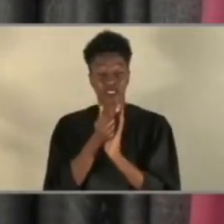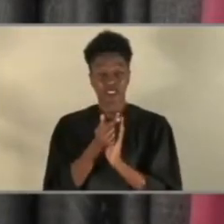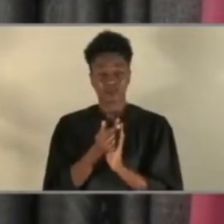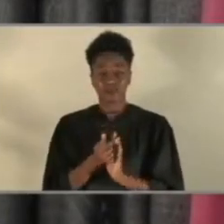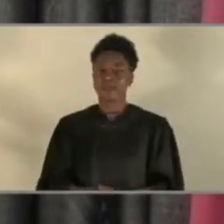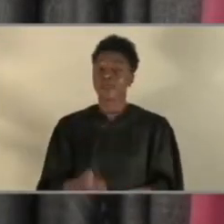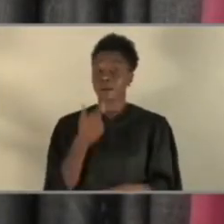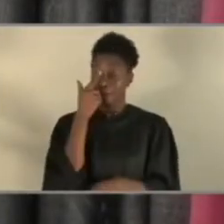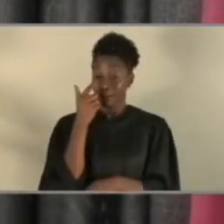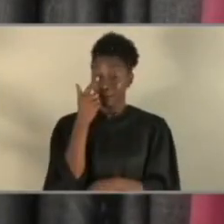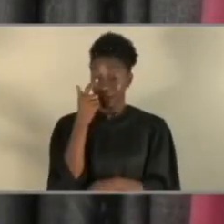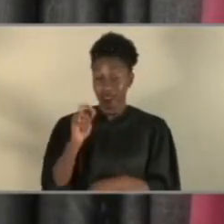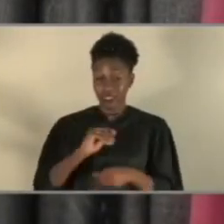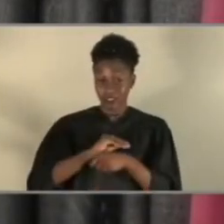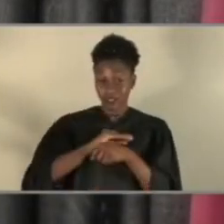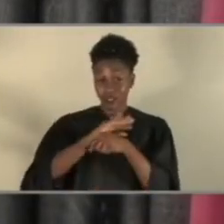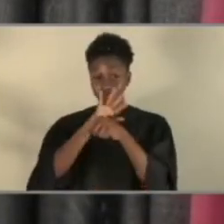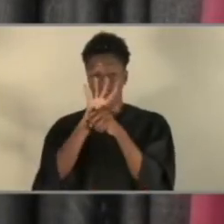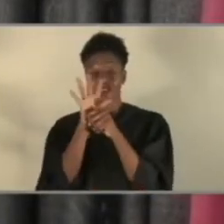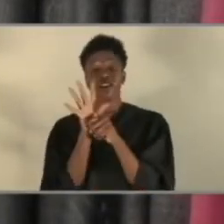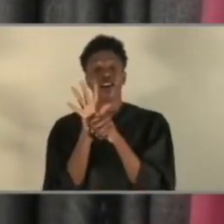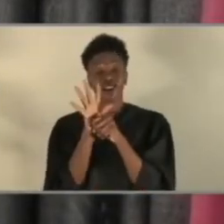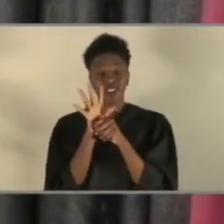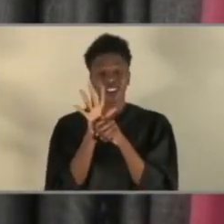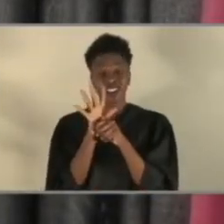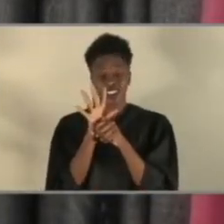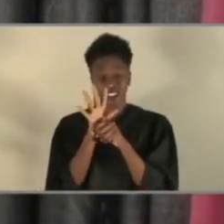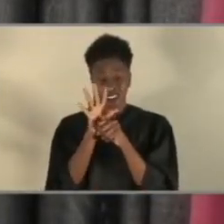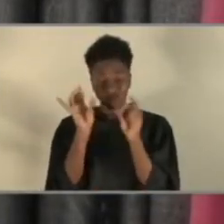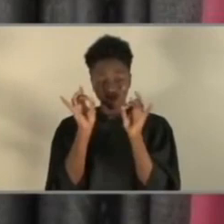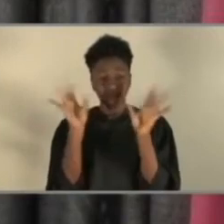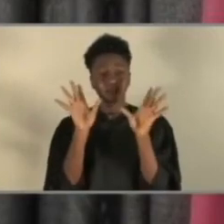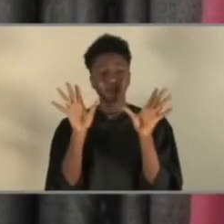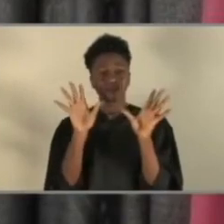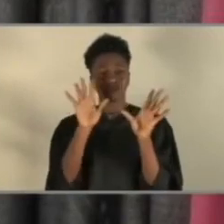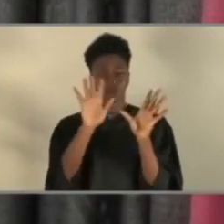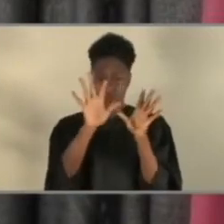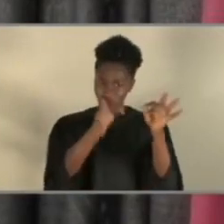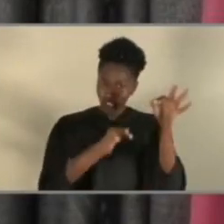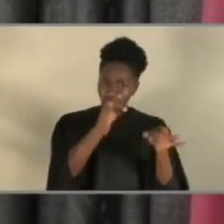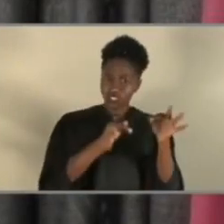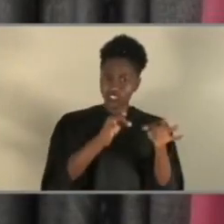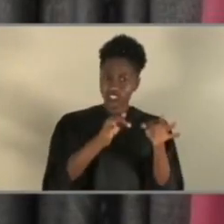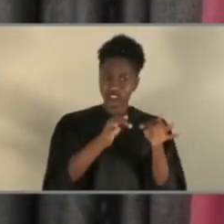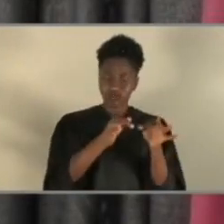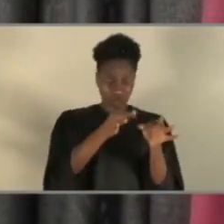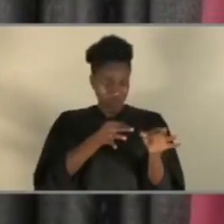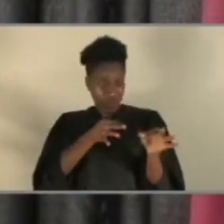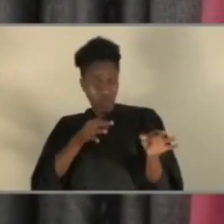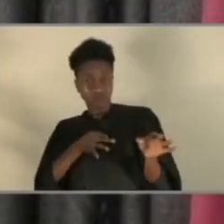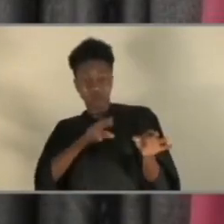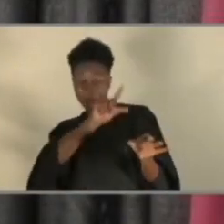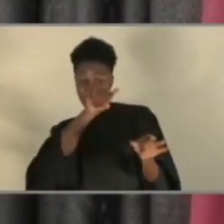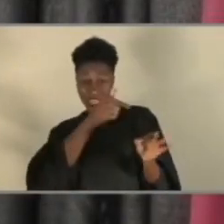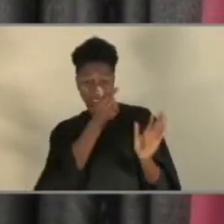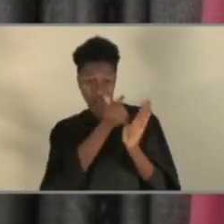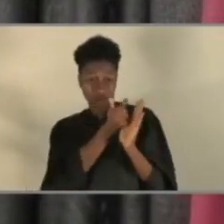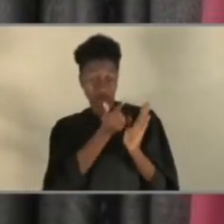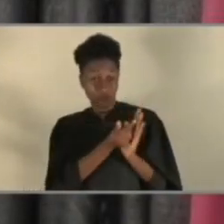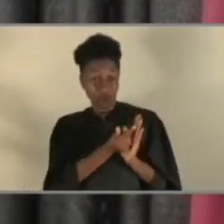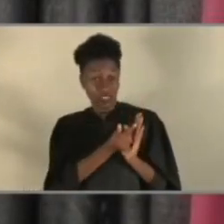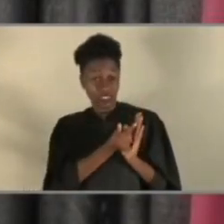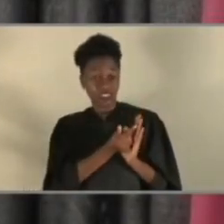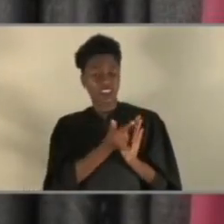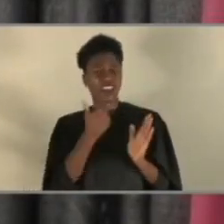coronavirus pandemic, you are not being judged or held back by any scores and have an